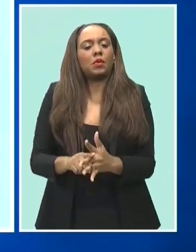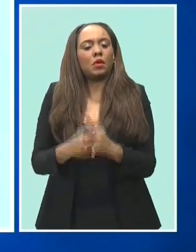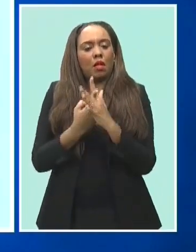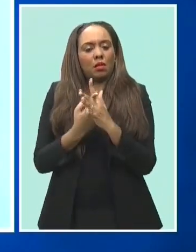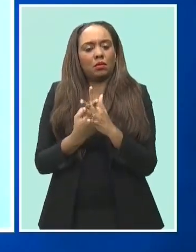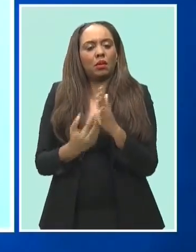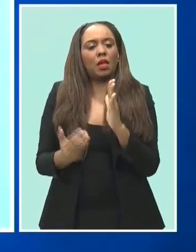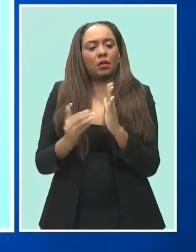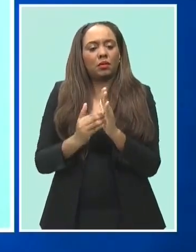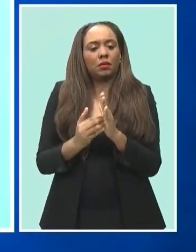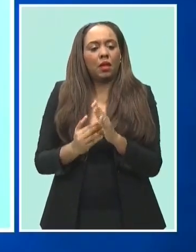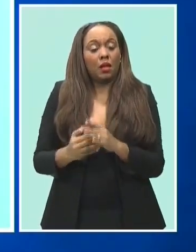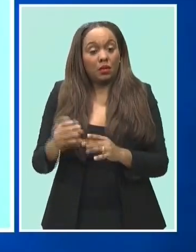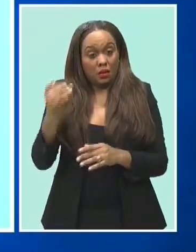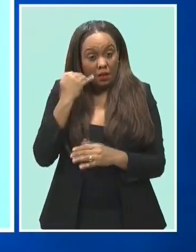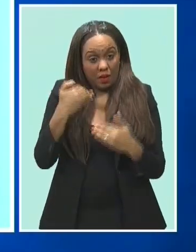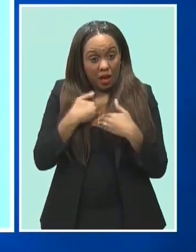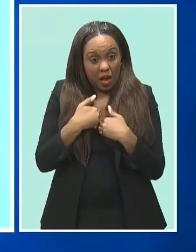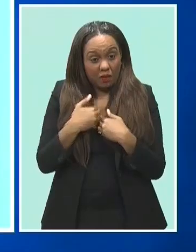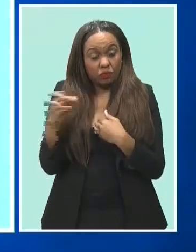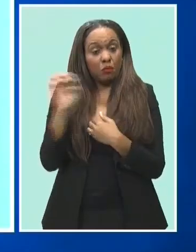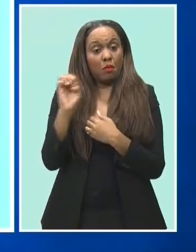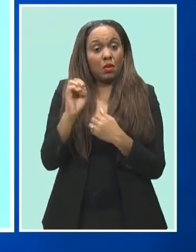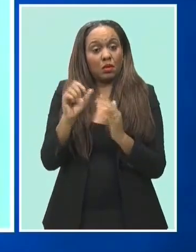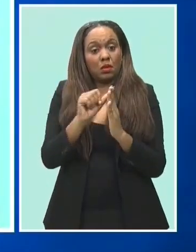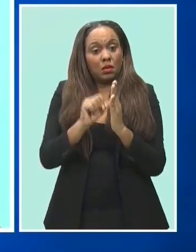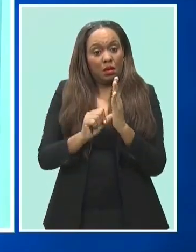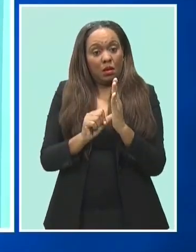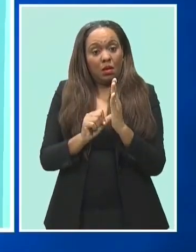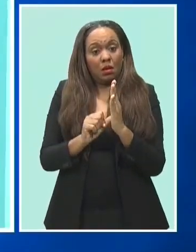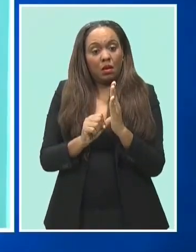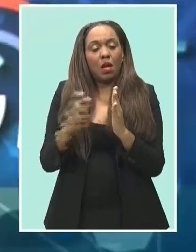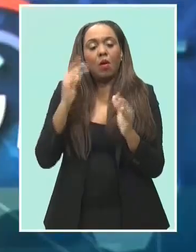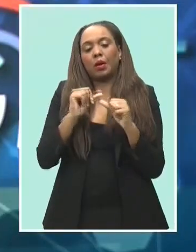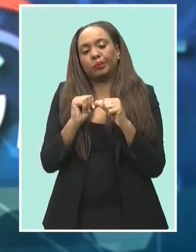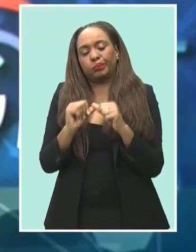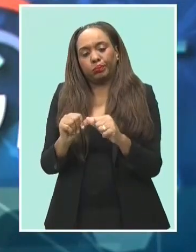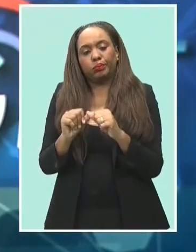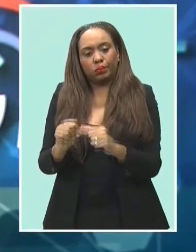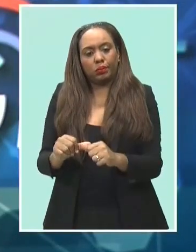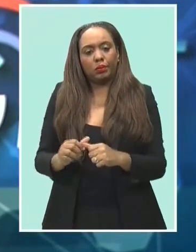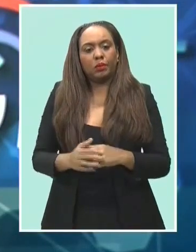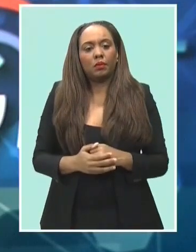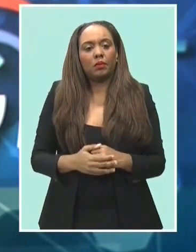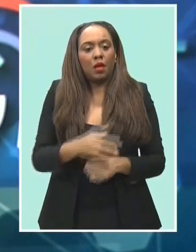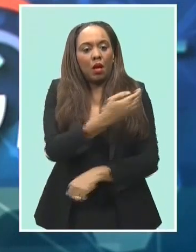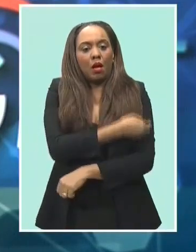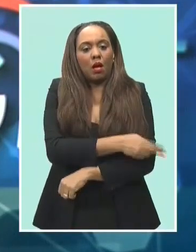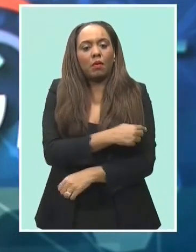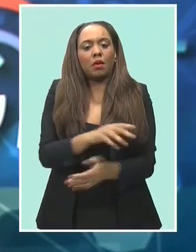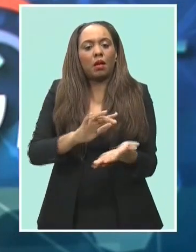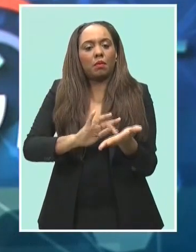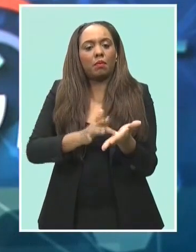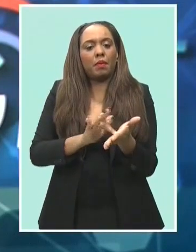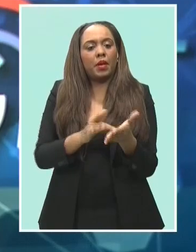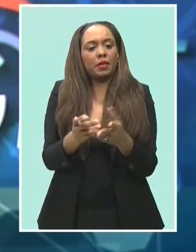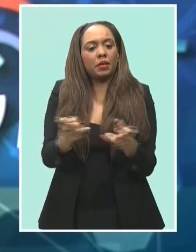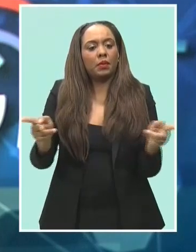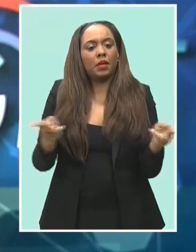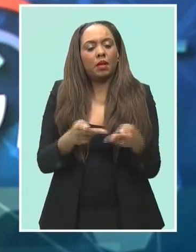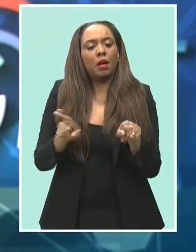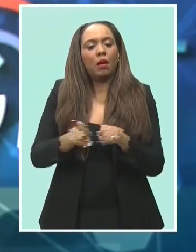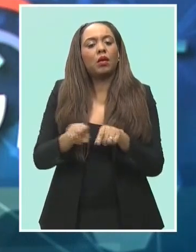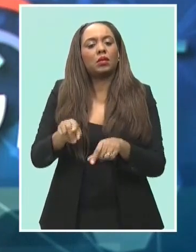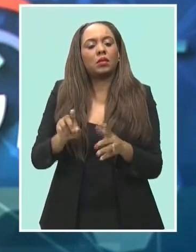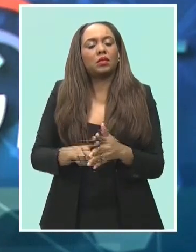recommence, while urgent and emergency surgical procedures will continue to be facilitated. The Queen Elizabeth Hospital's